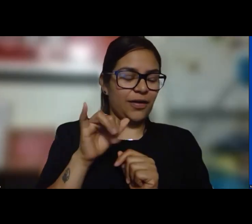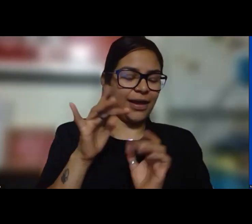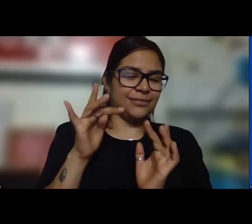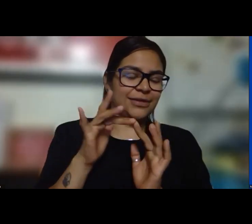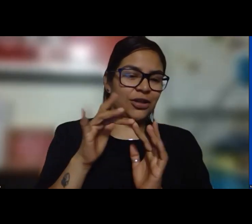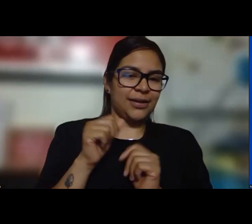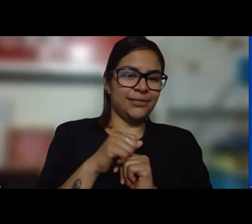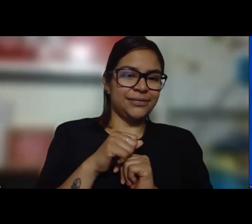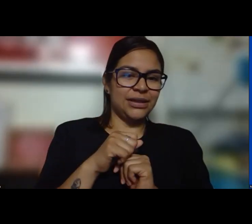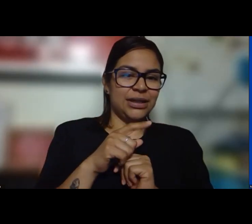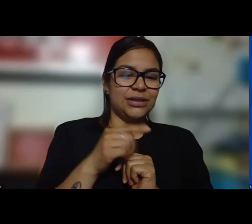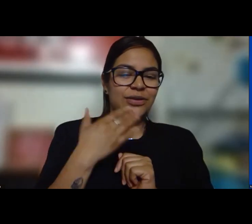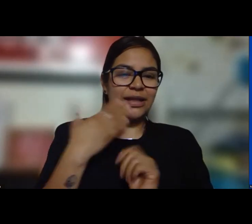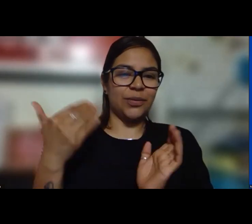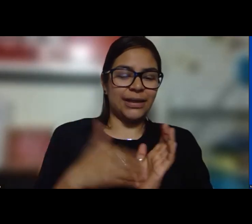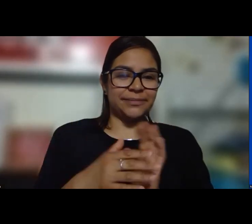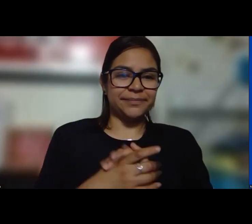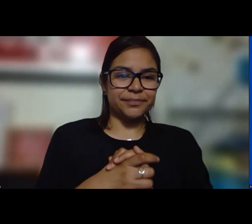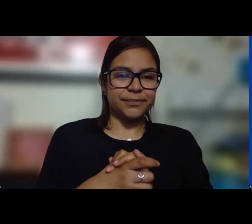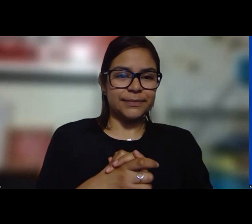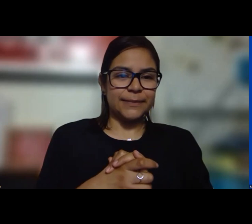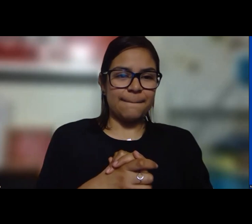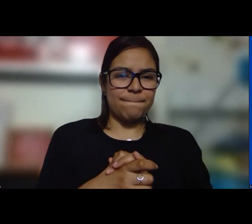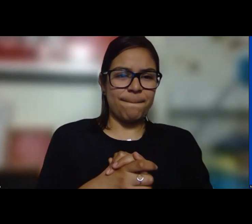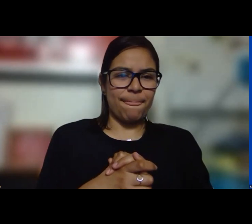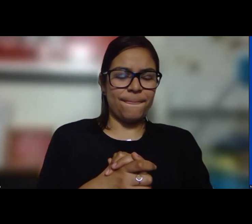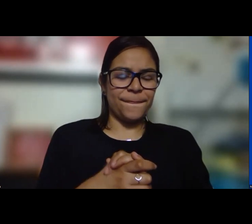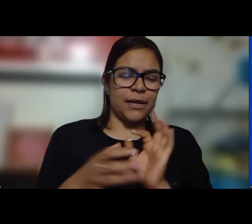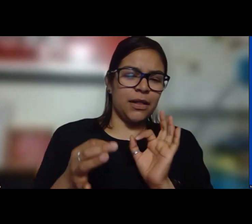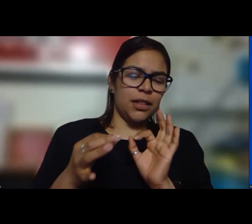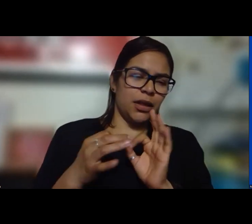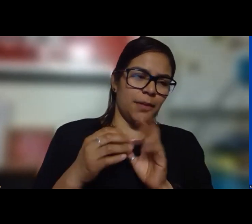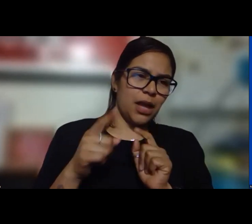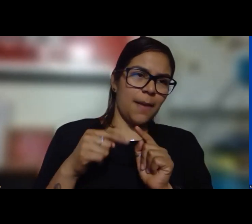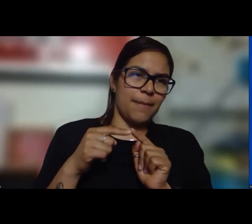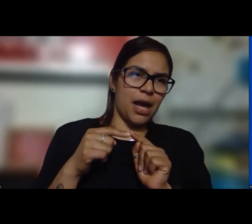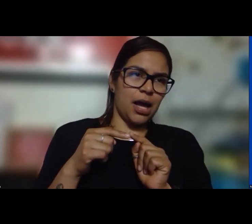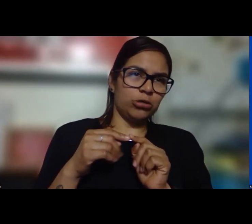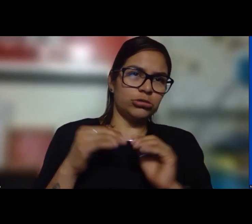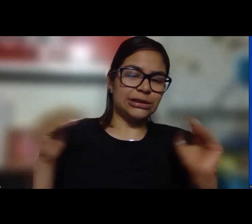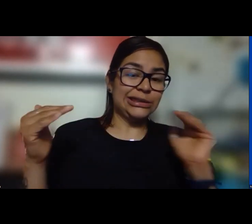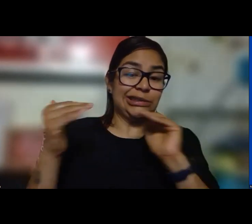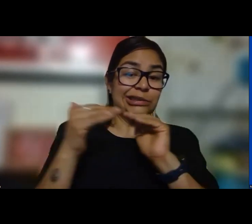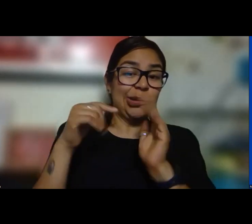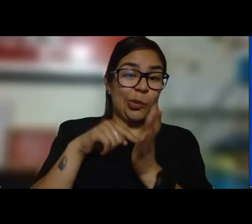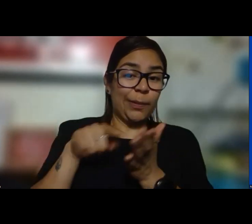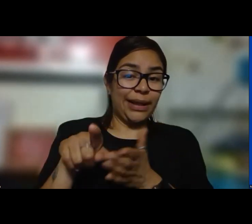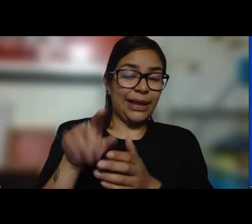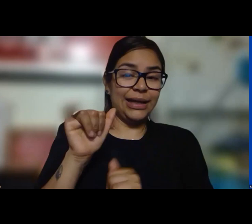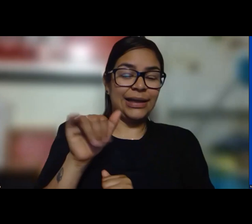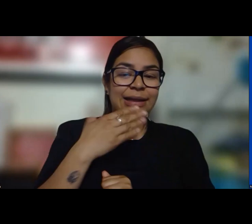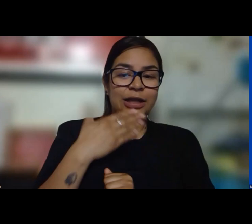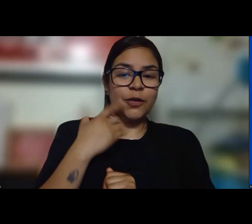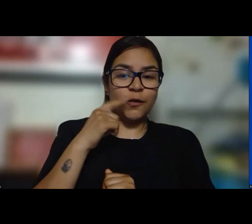acknowledge the comments that were made around equal pay and equity, and just lifting